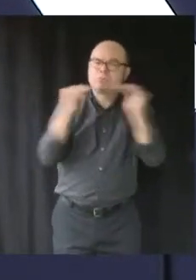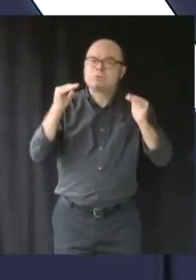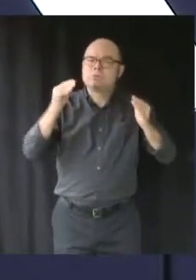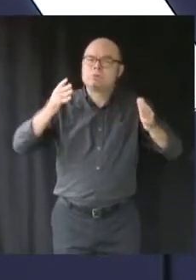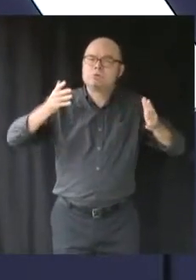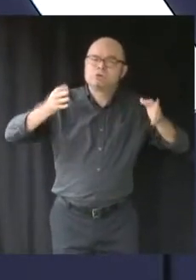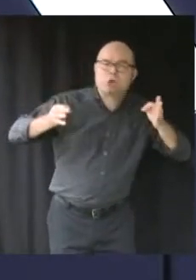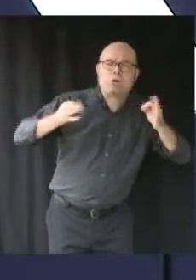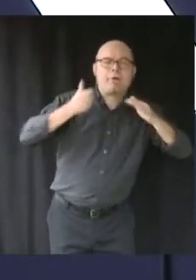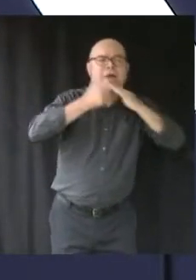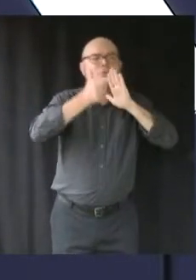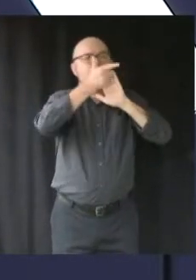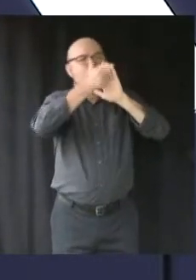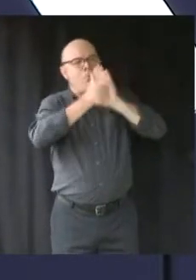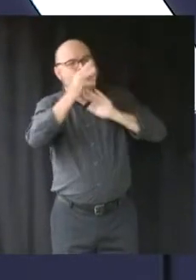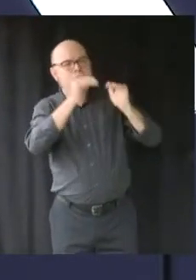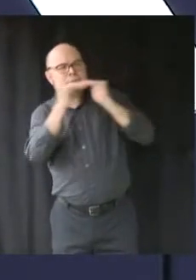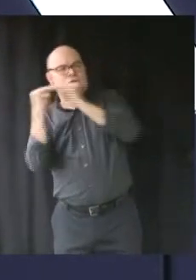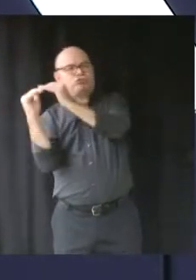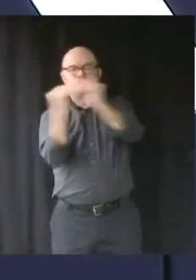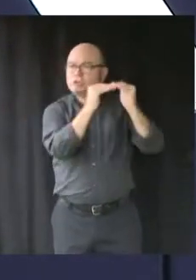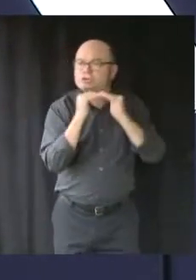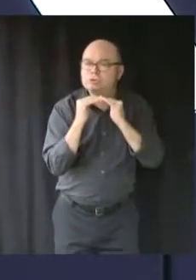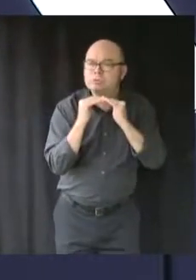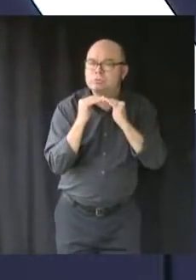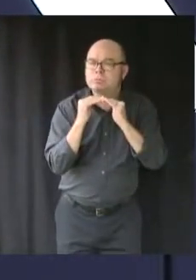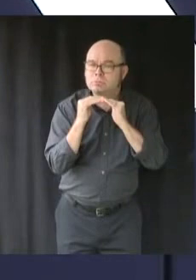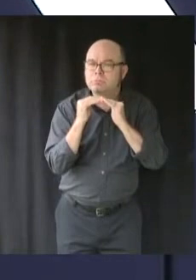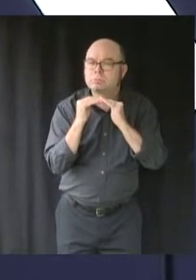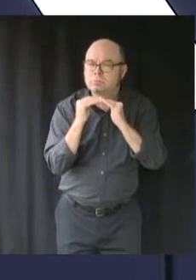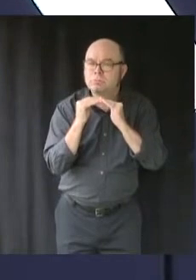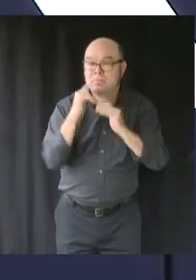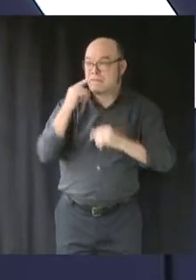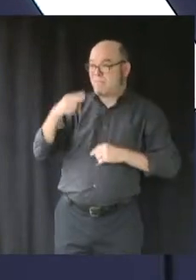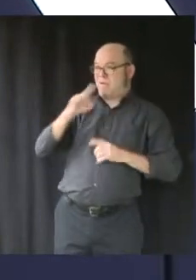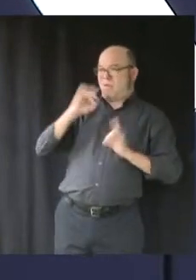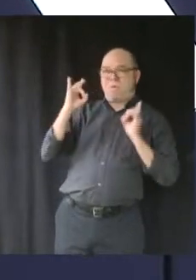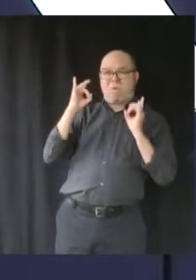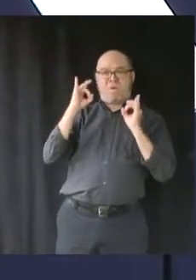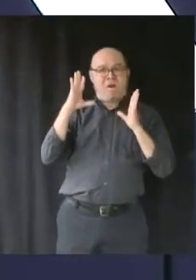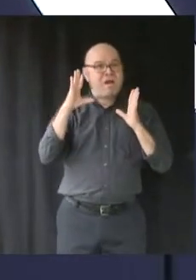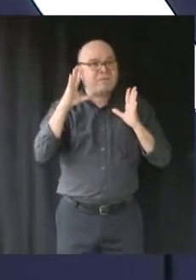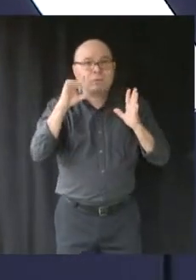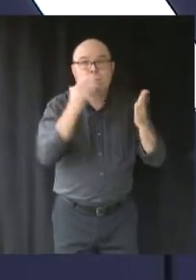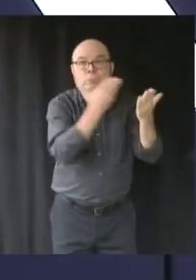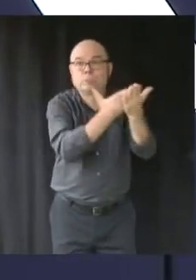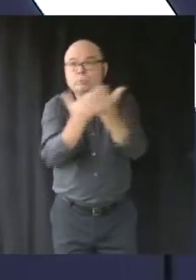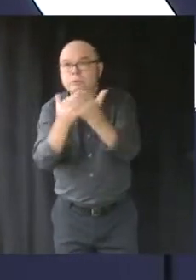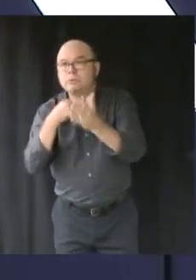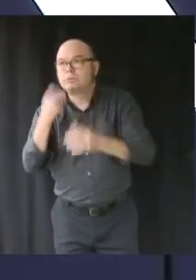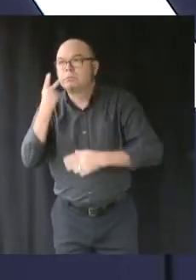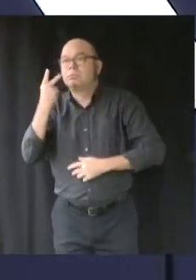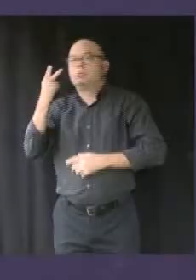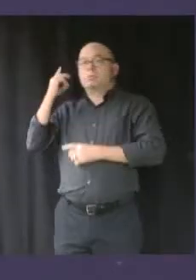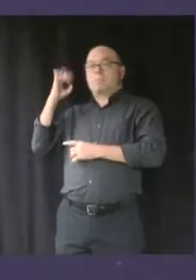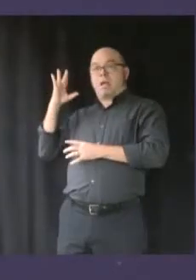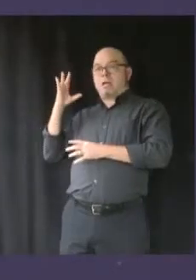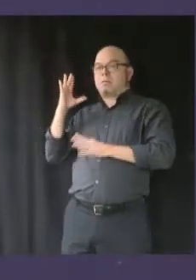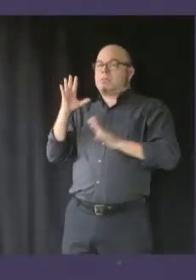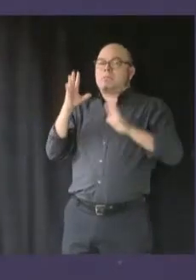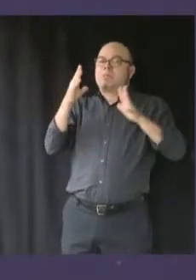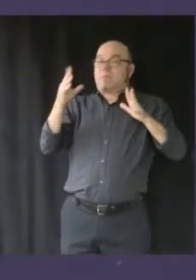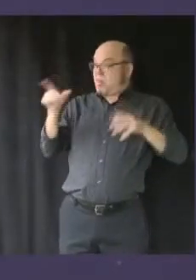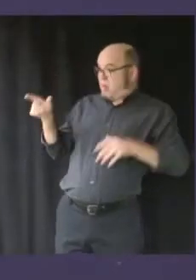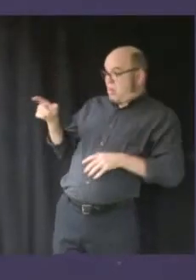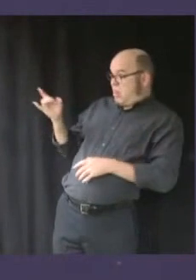atrocities that we have witnessed and lived through will never be acceptable in any corner